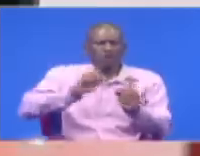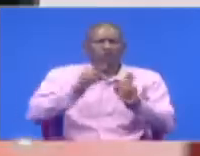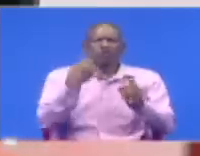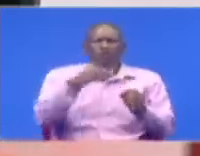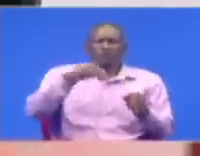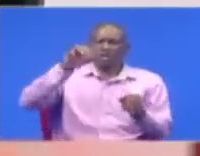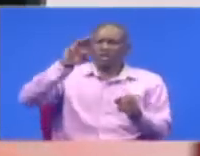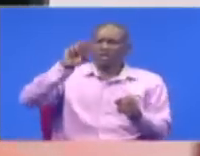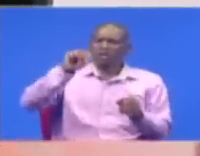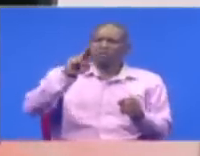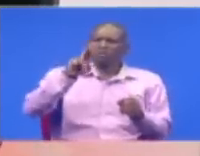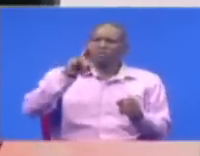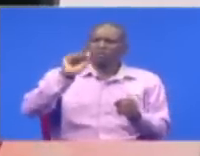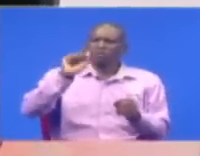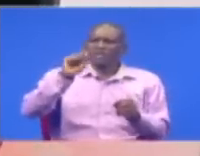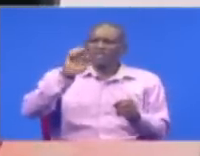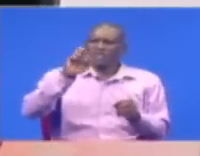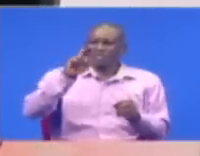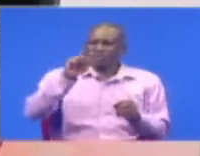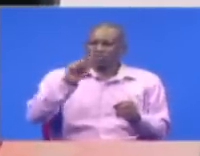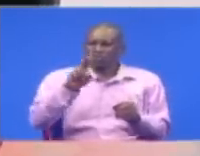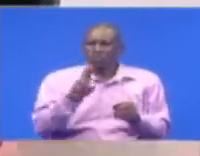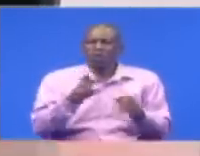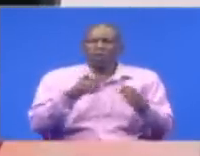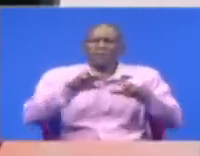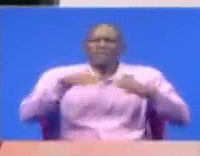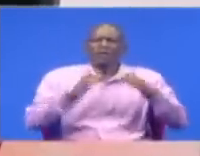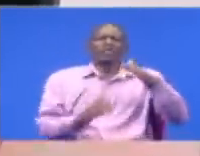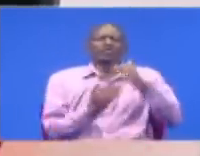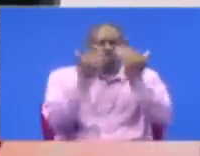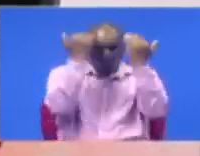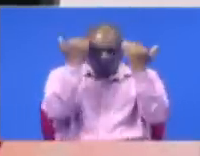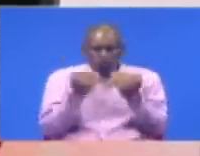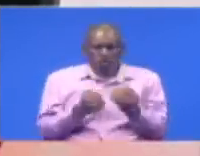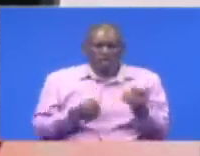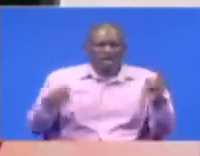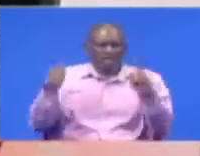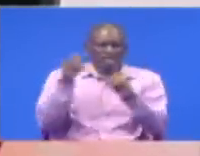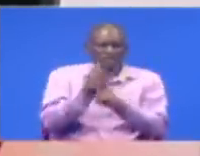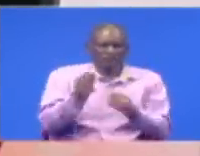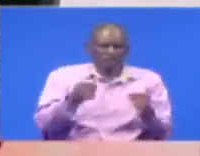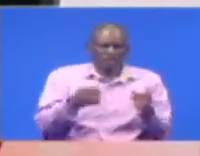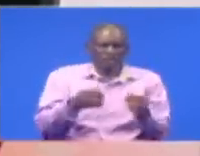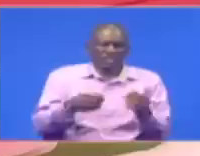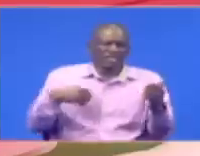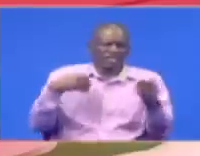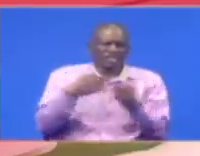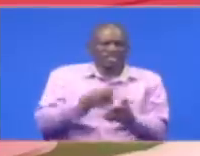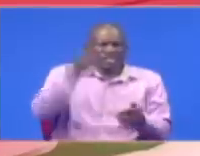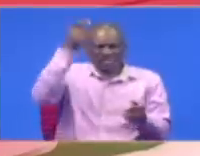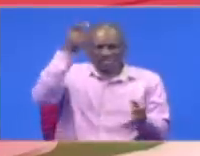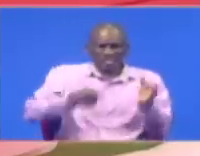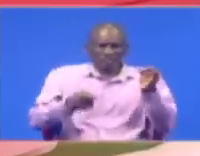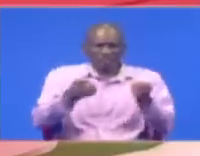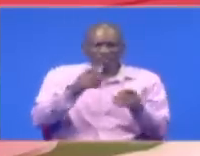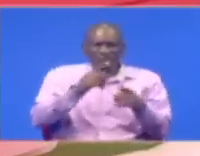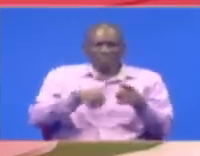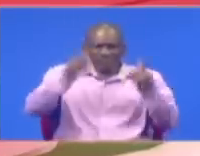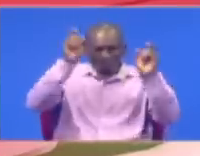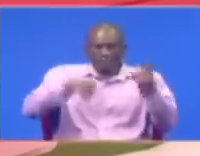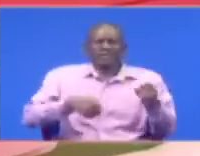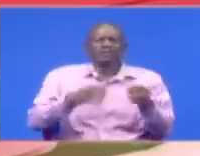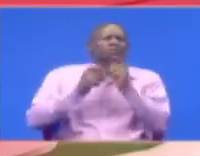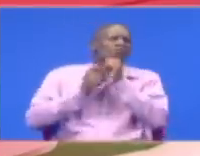whole paragraph of how the Supreme Court came to arrive at a decision that a mandatory death